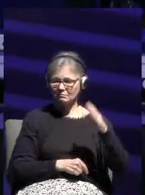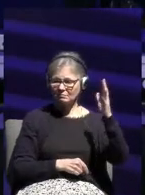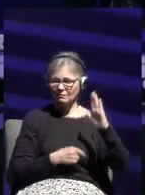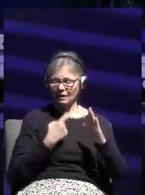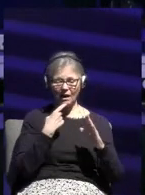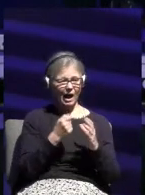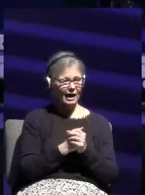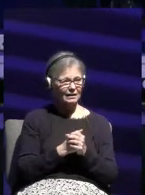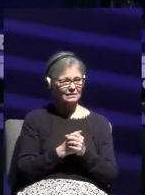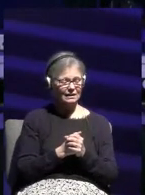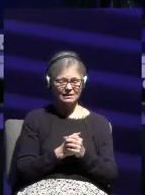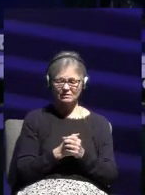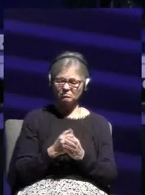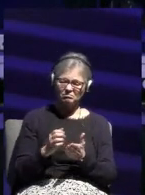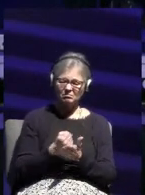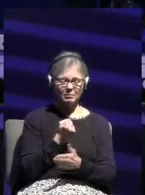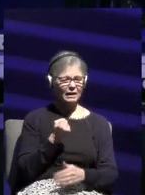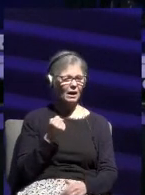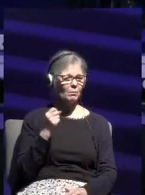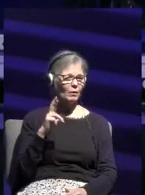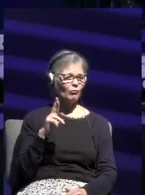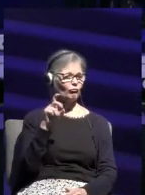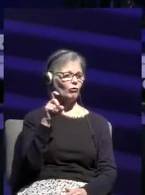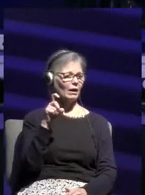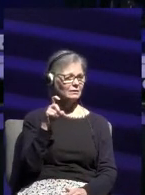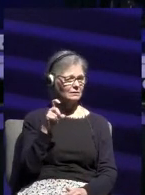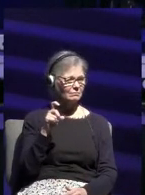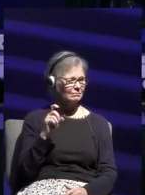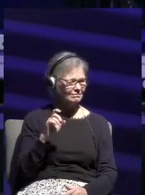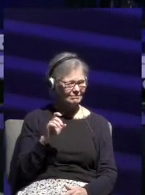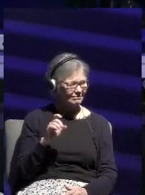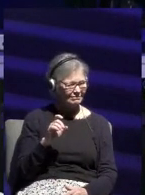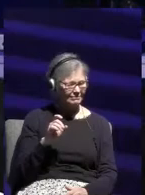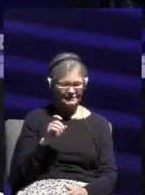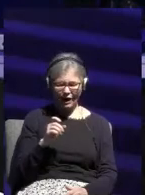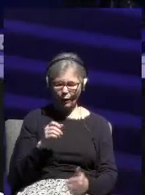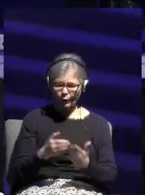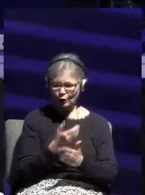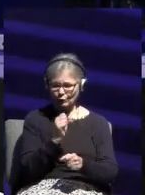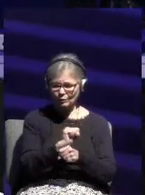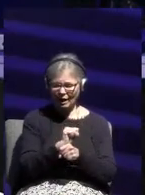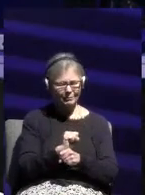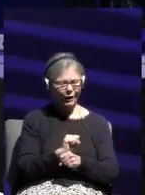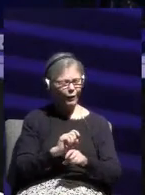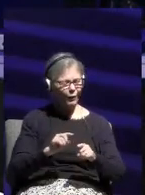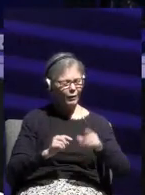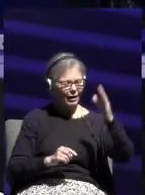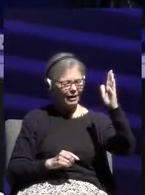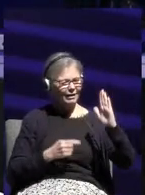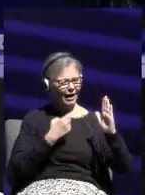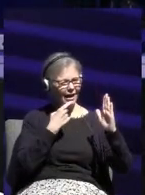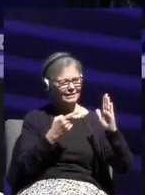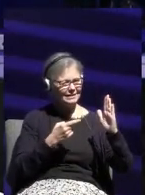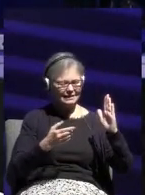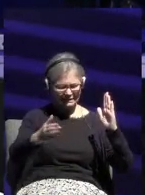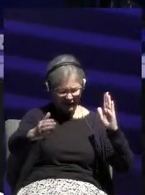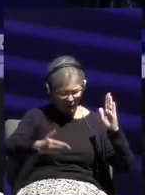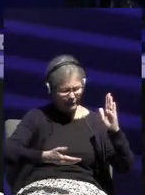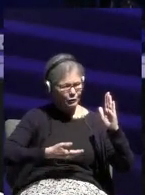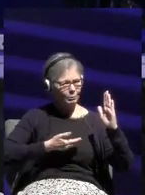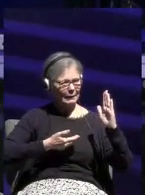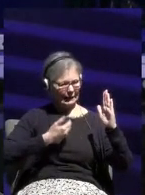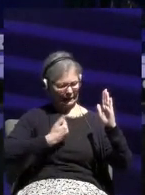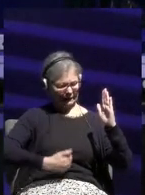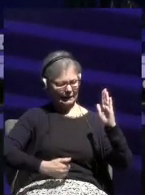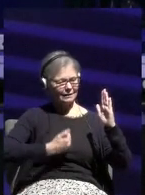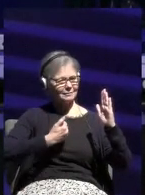go down the prescription aisle. He's not saying try to find another job. He's saying come unto me. Because no doubt